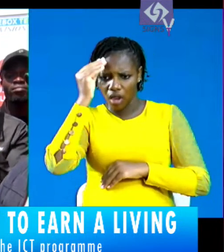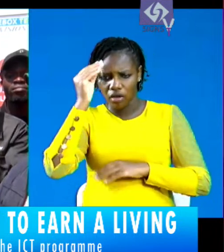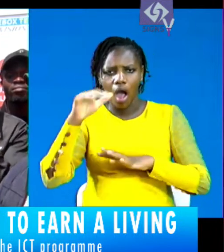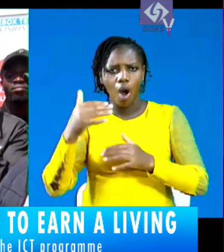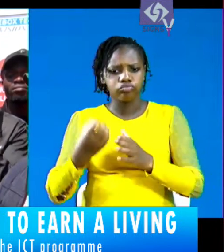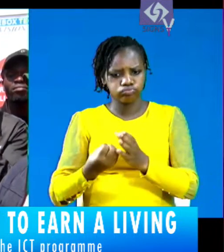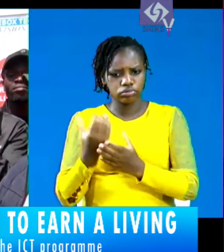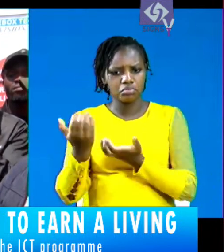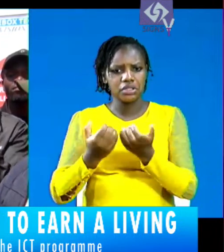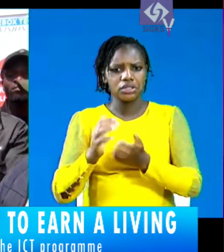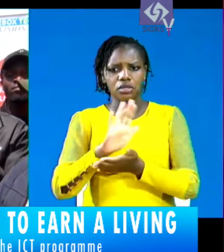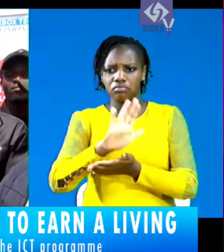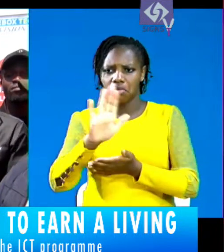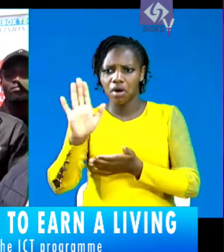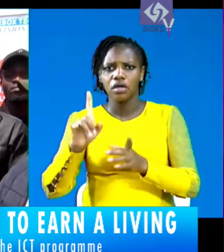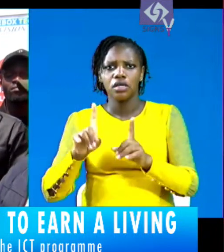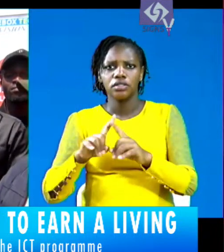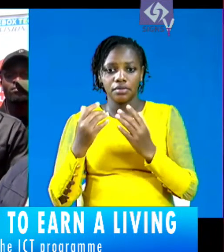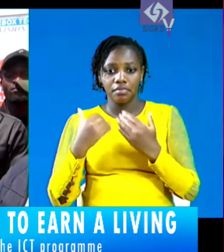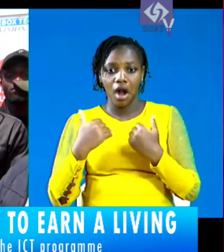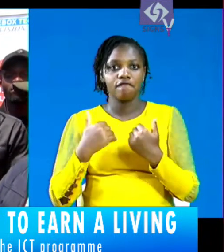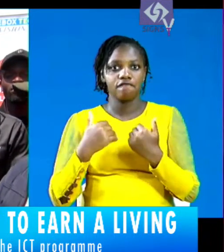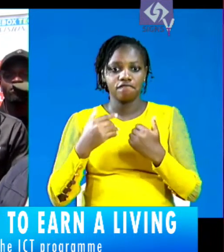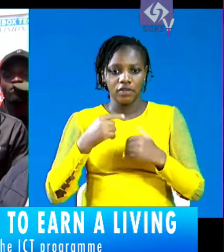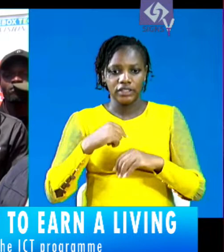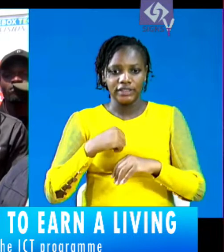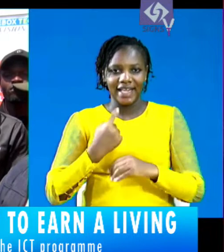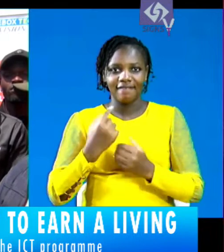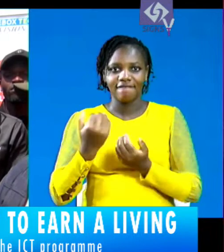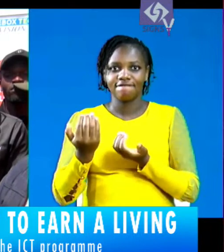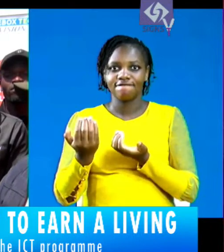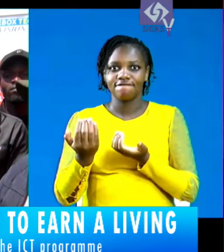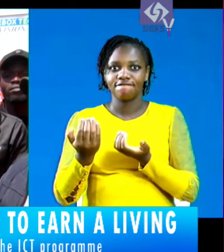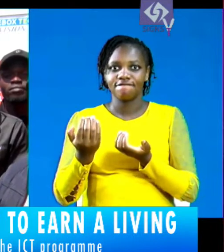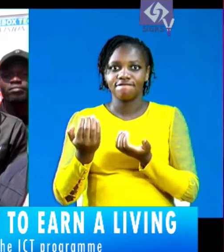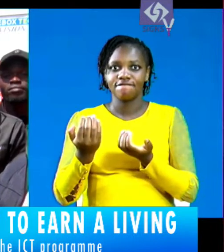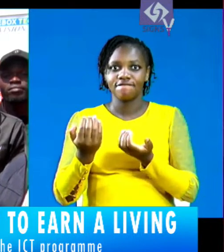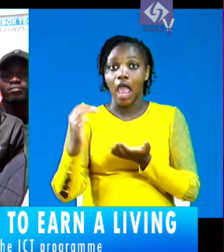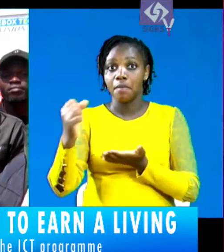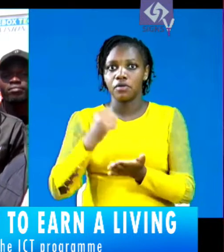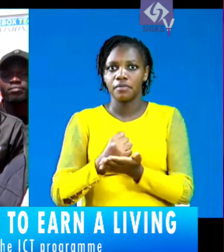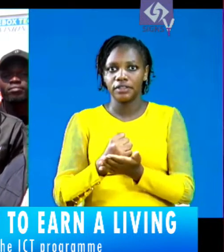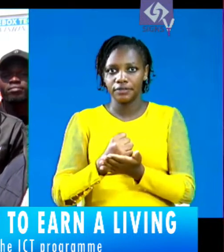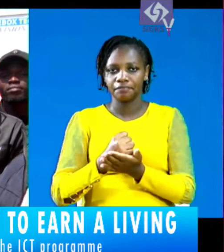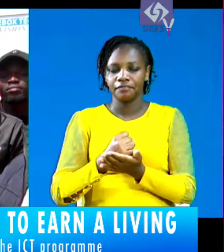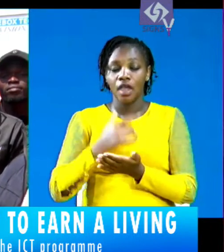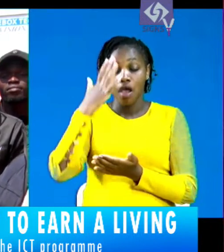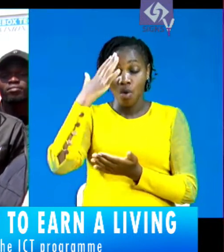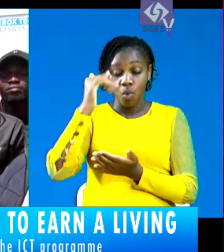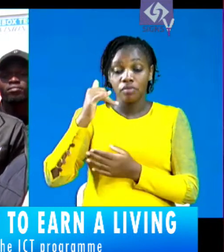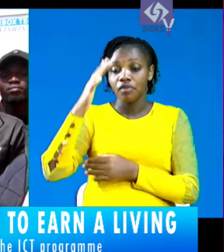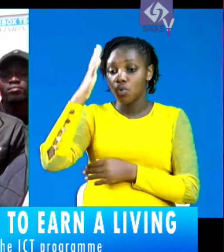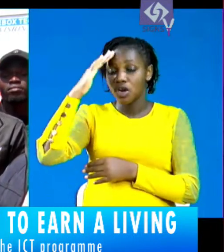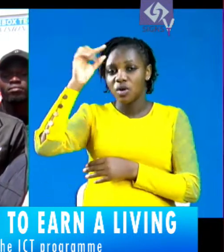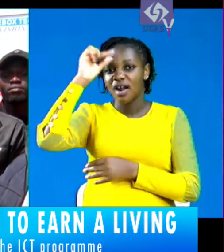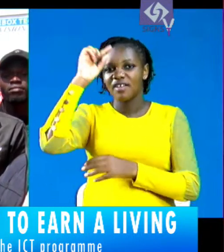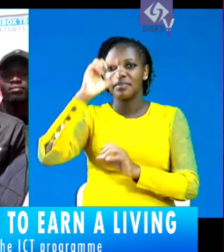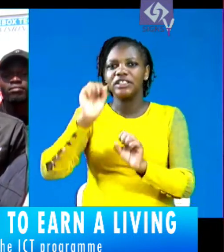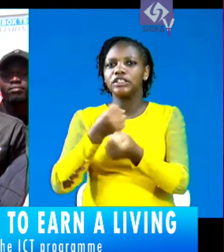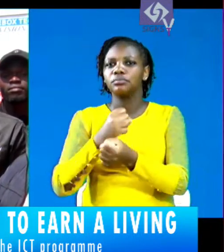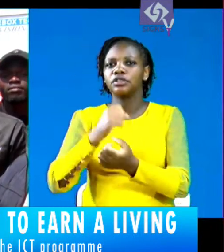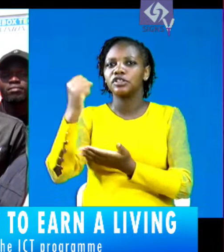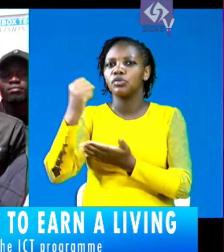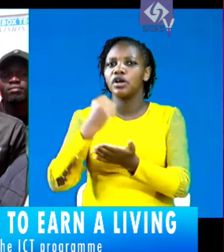businesses and provide employment for themselves. Because as we all know, the government cannot employ everybody,